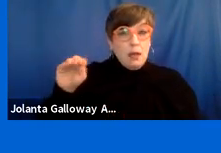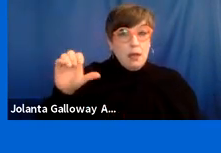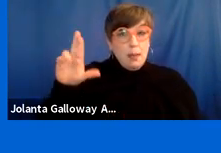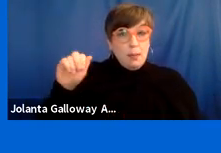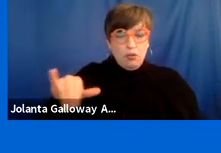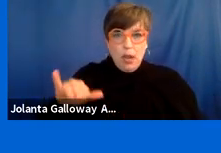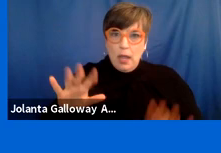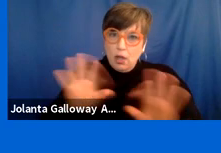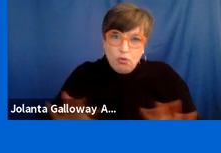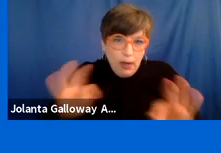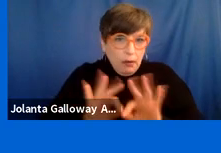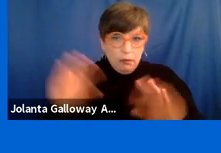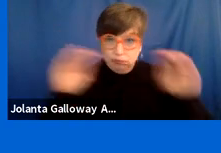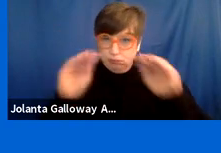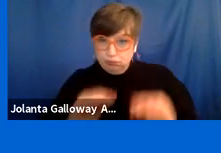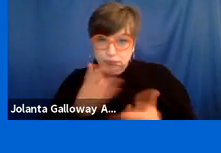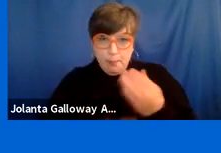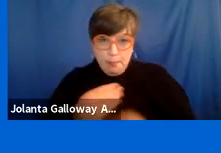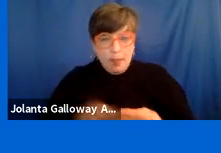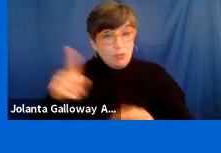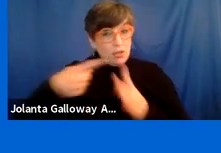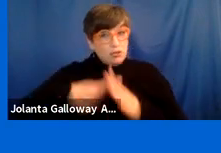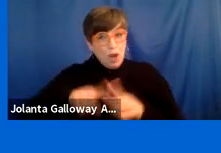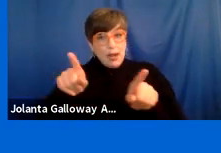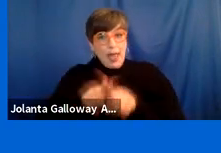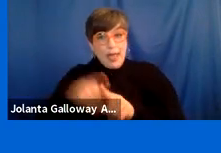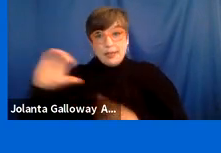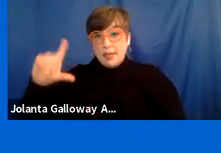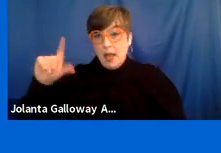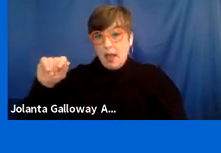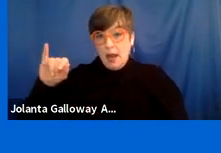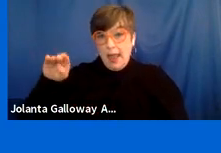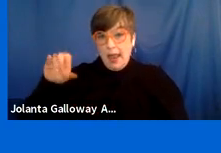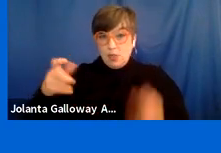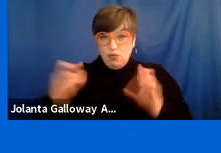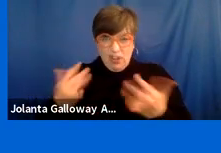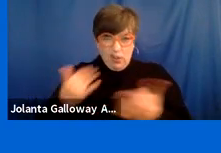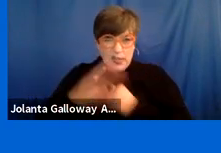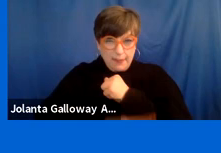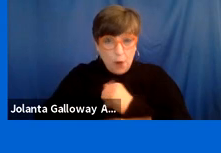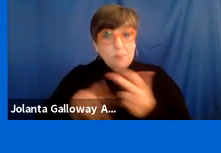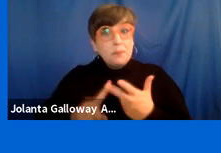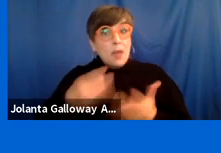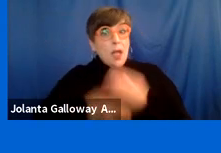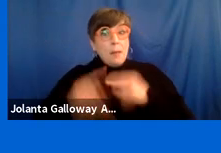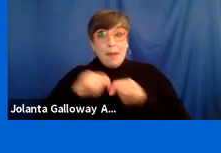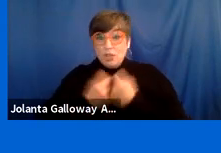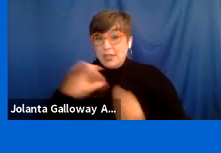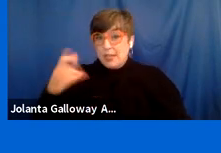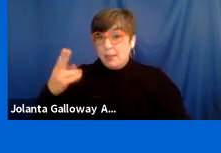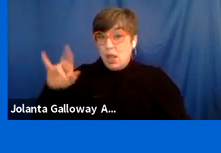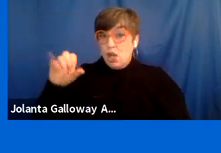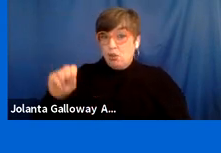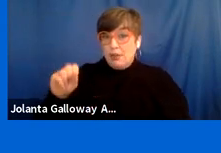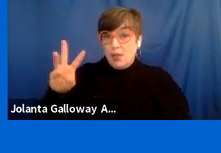together and has brought her experience by starting as grants director this fall. And of course, our budget team, Chris Williams, Tressa